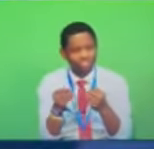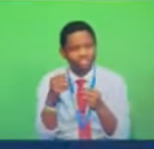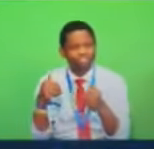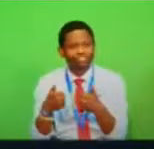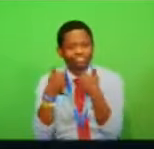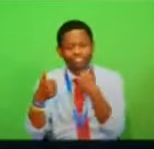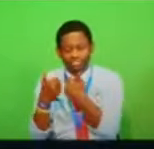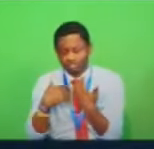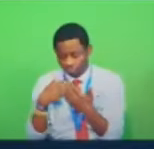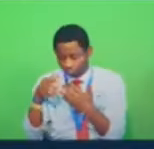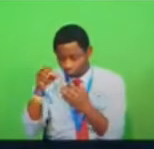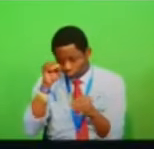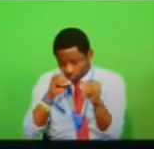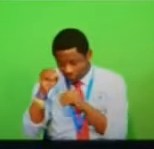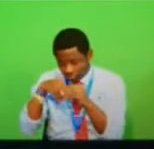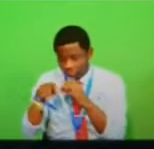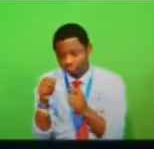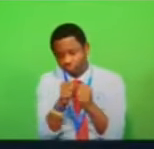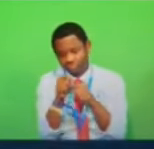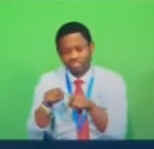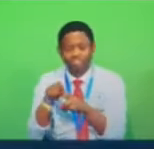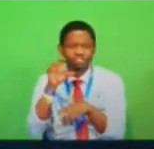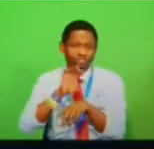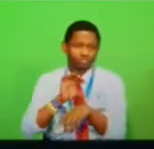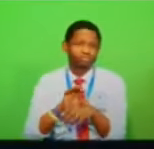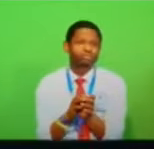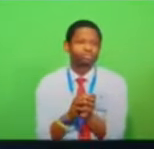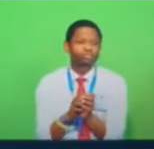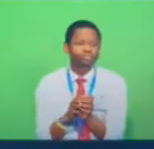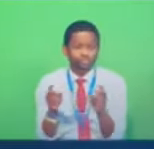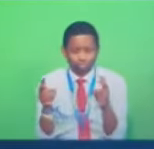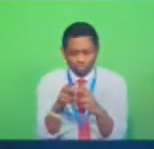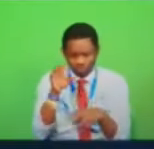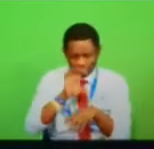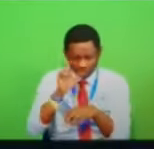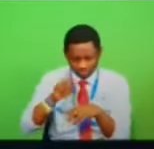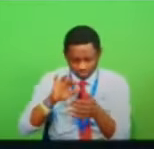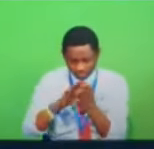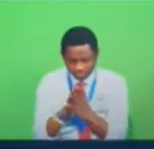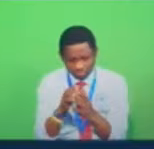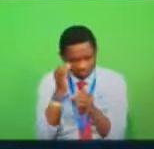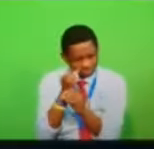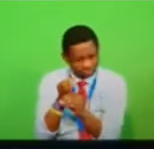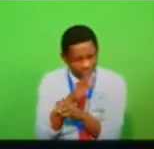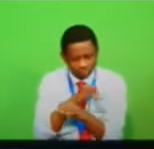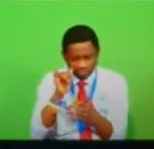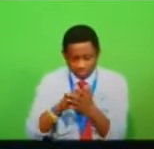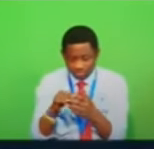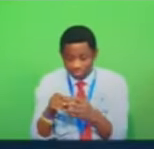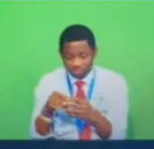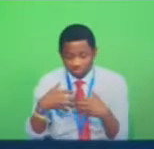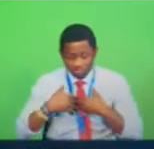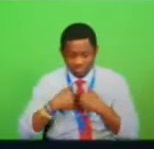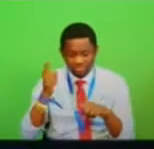we can look at together as a church. And so as a church, we should always be mindful that machines cannot solve all